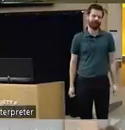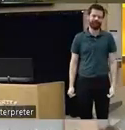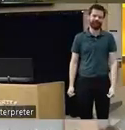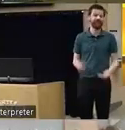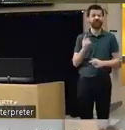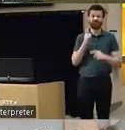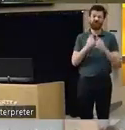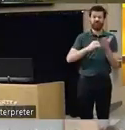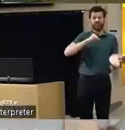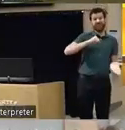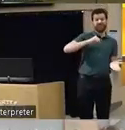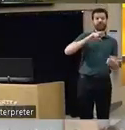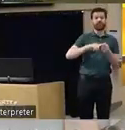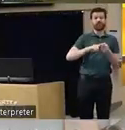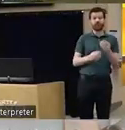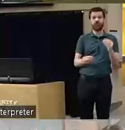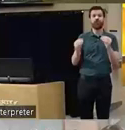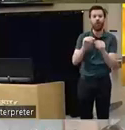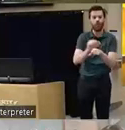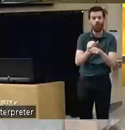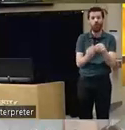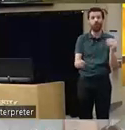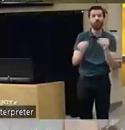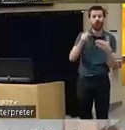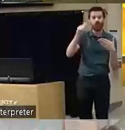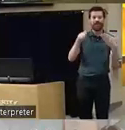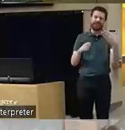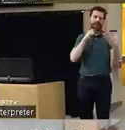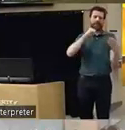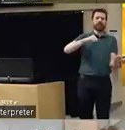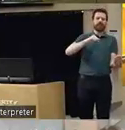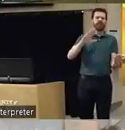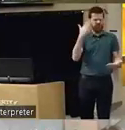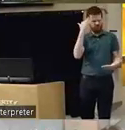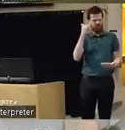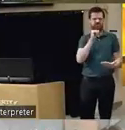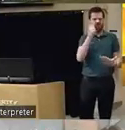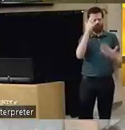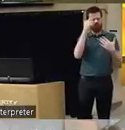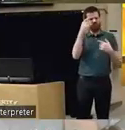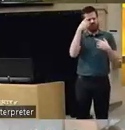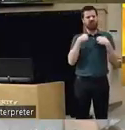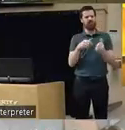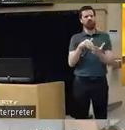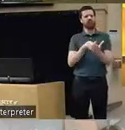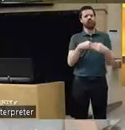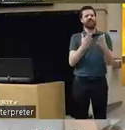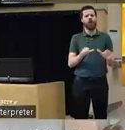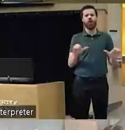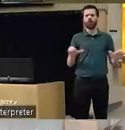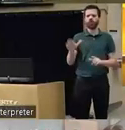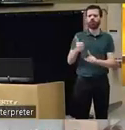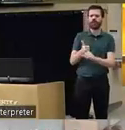resistance to more and more additional work and checklists. With a question of why doesn't the mental health provider just do all the